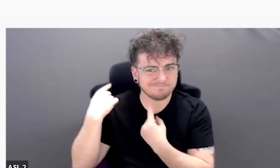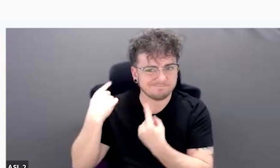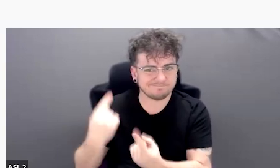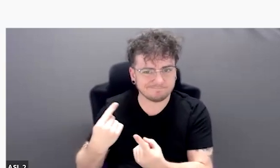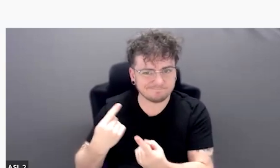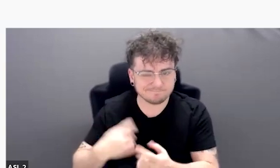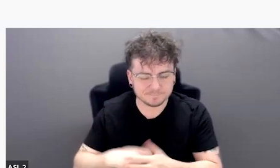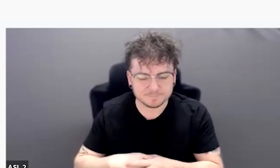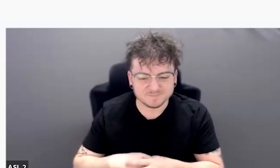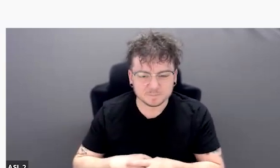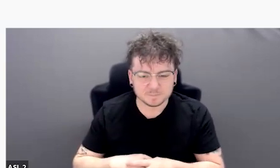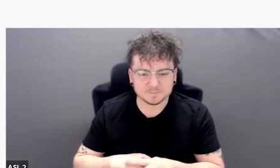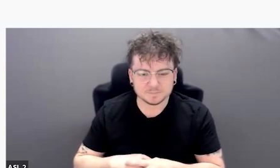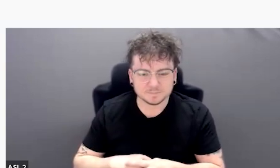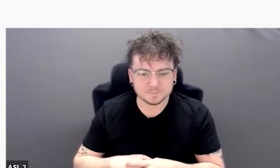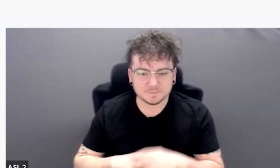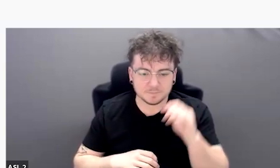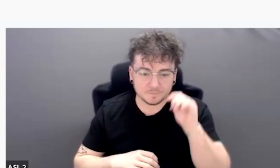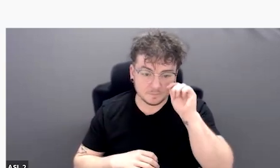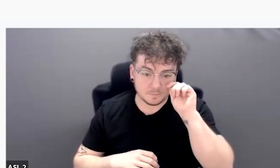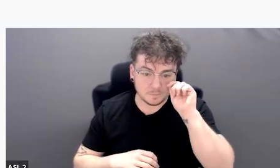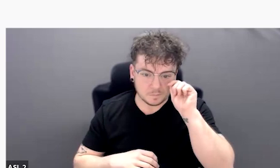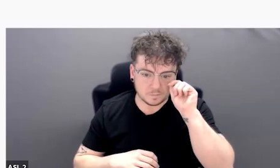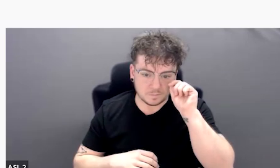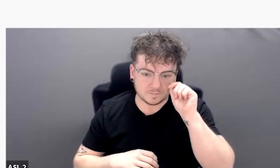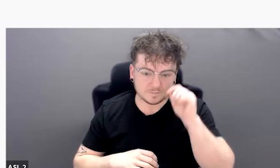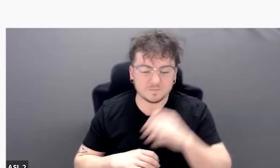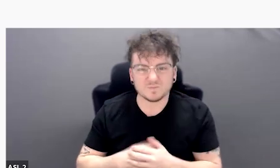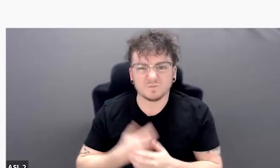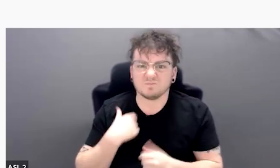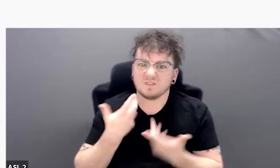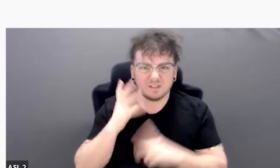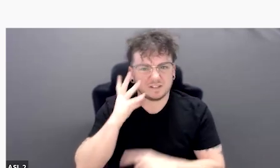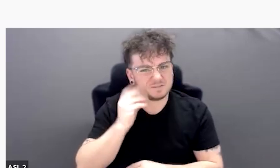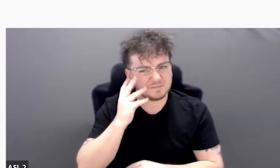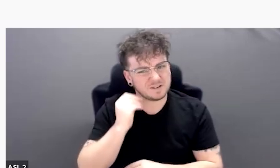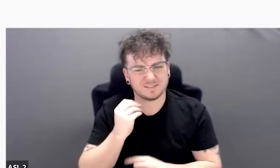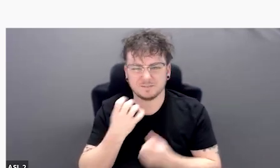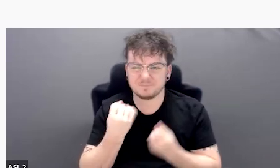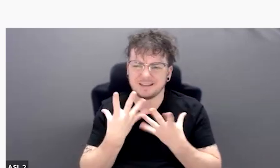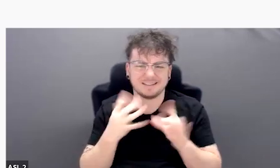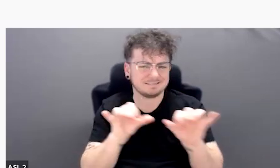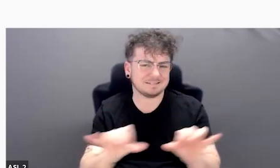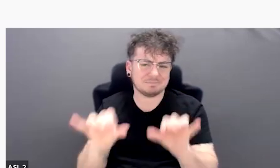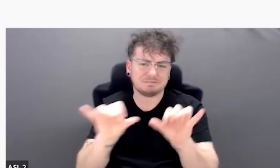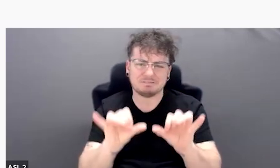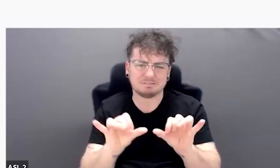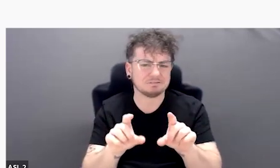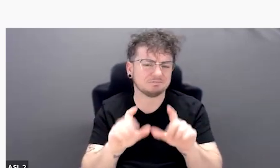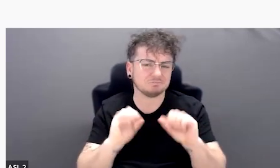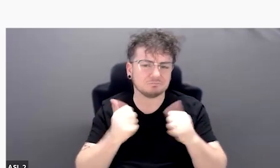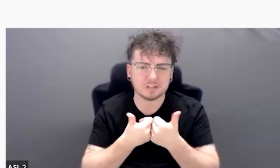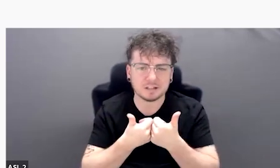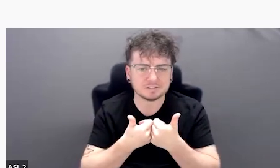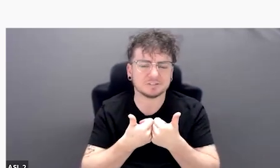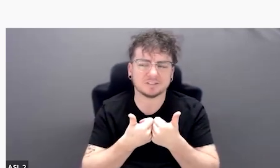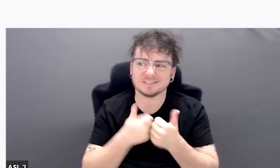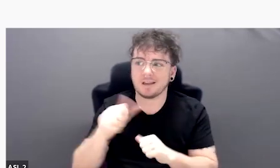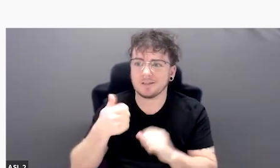encountered a lot of the challenges that other organizations face when it comes to where do you